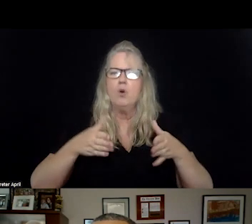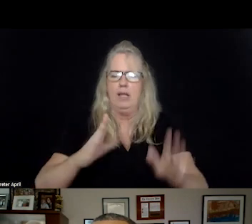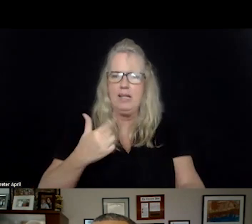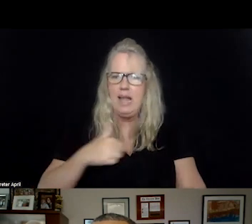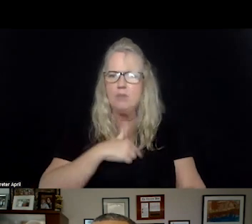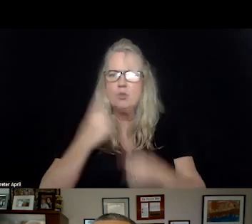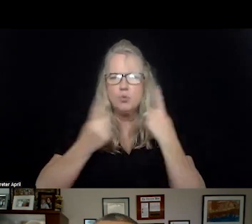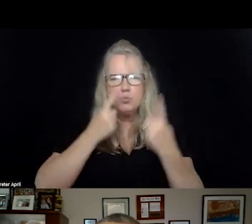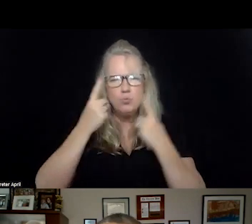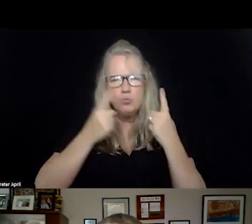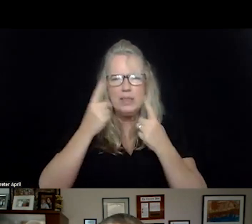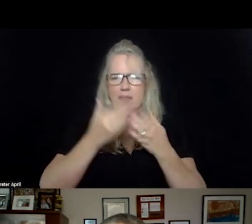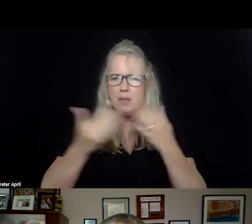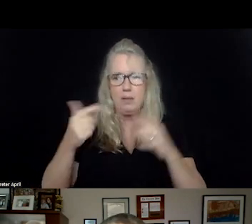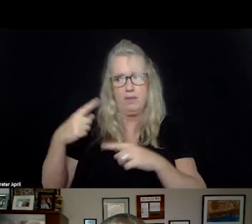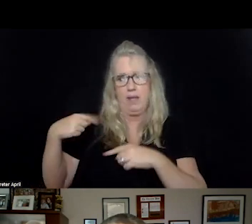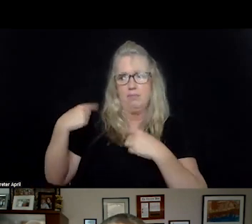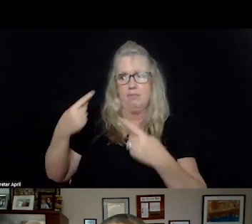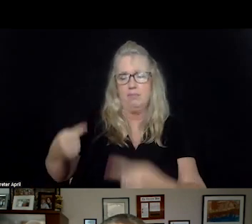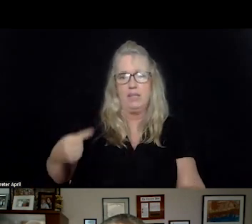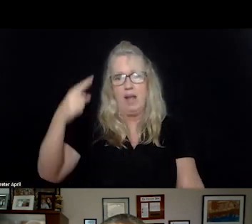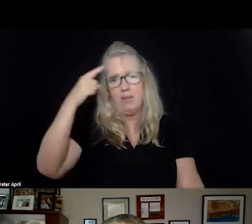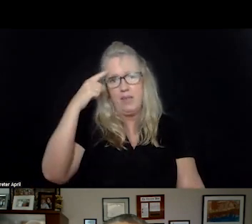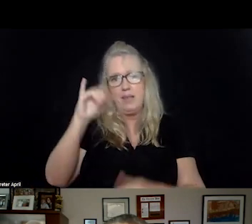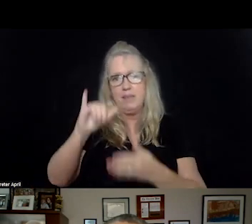think about things in a way that we haven't traditionally thought